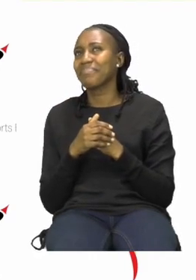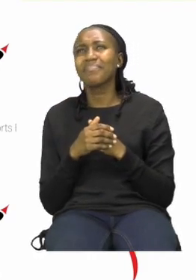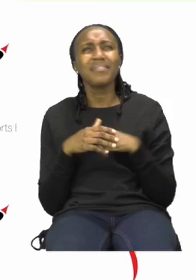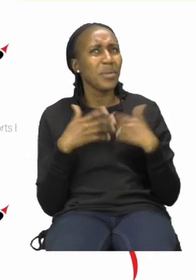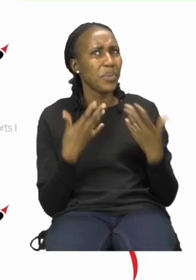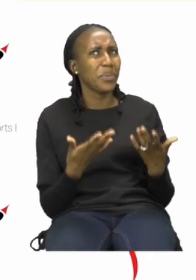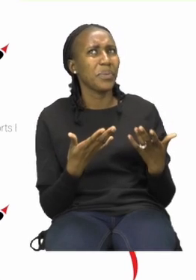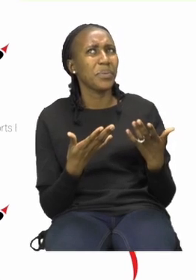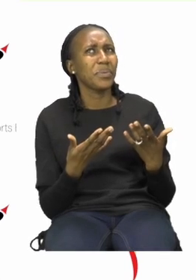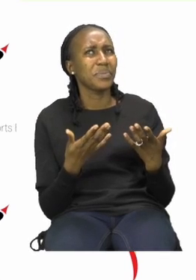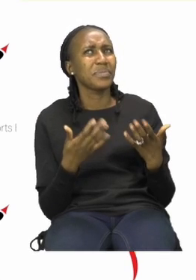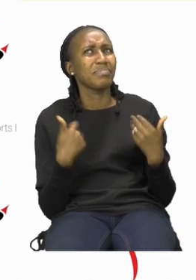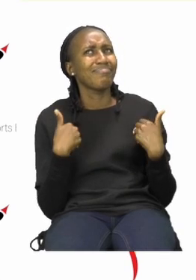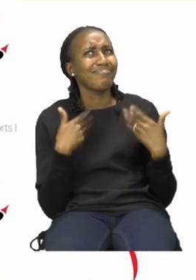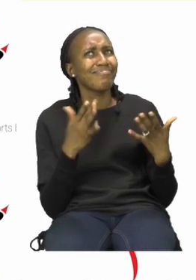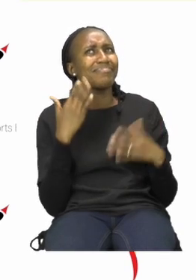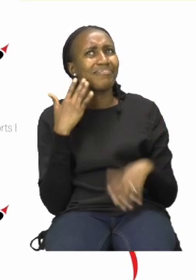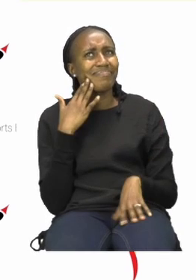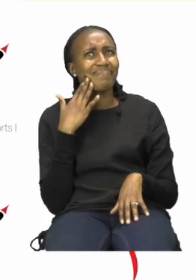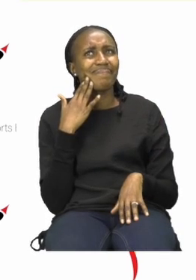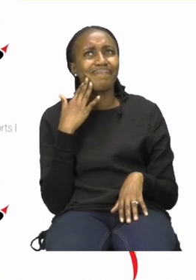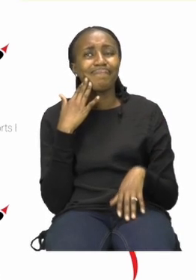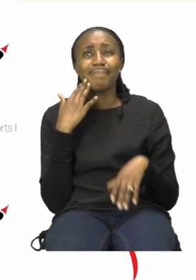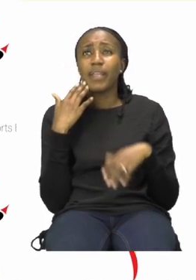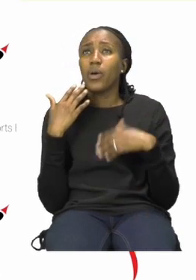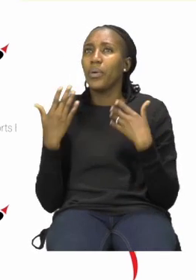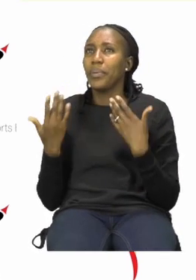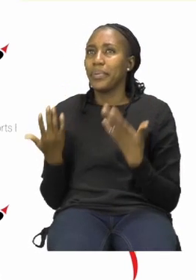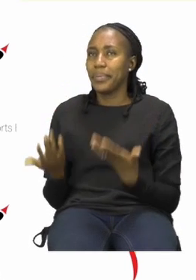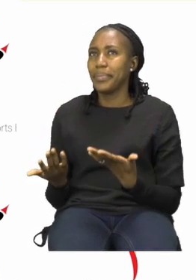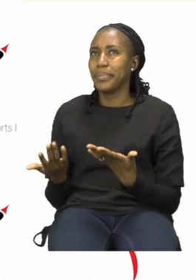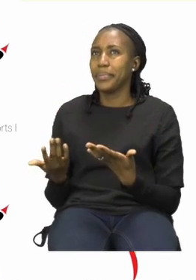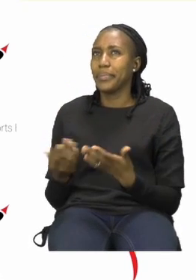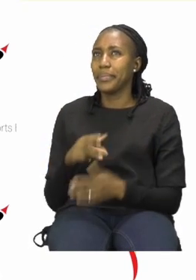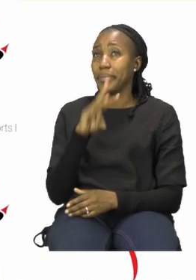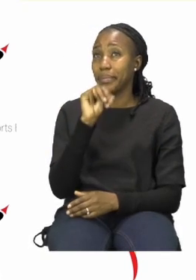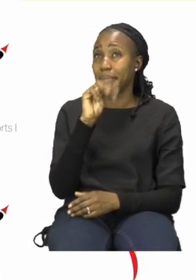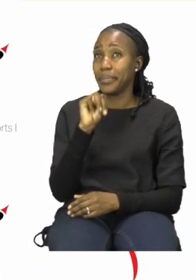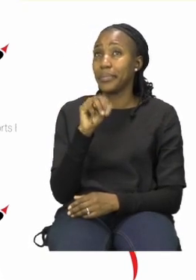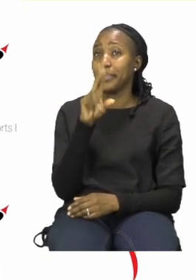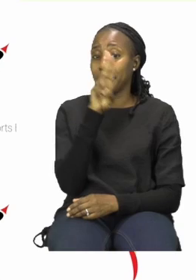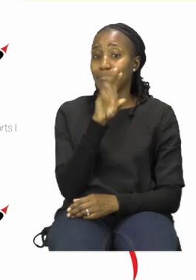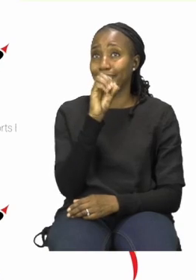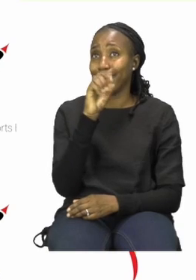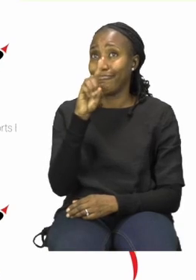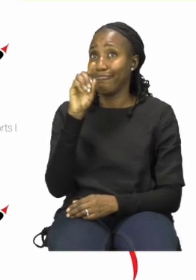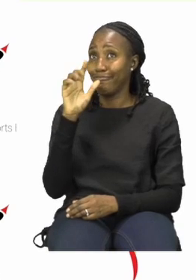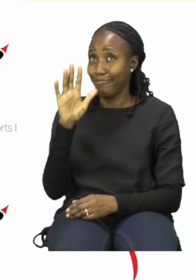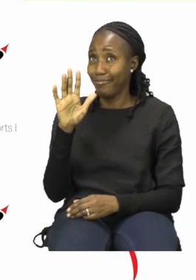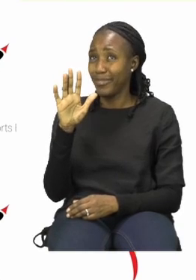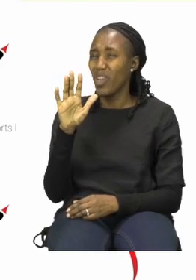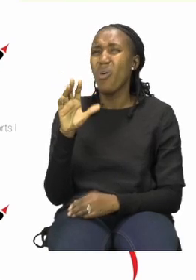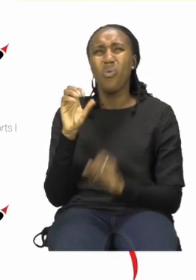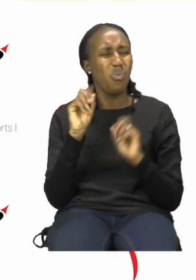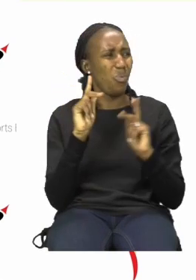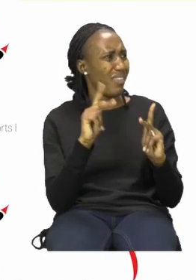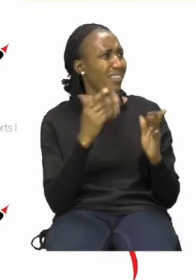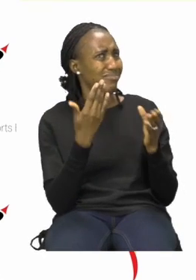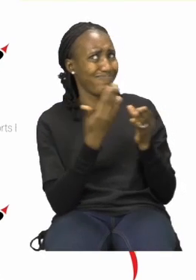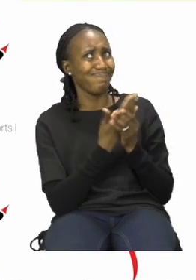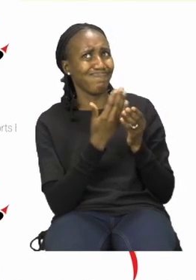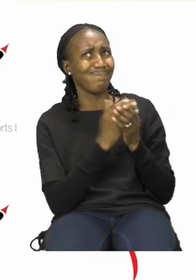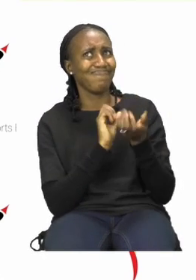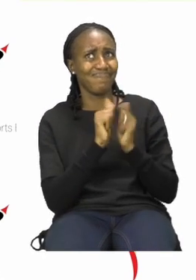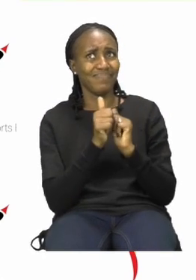code established in Namibia? In March of 2015. So it's quite new. Yes, Yeah.